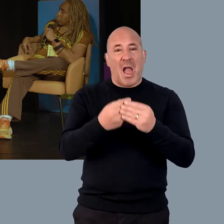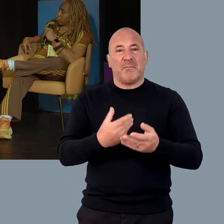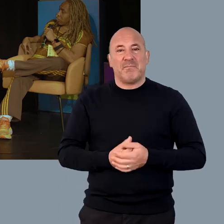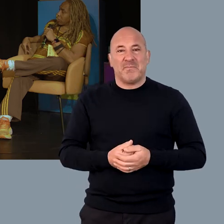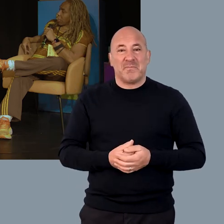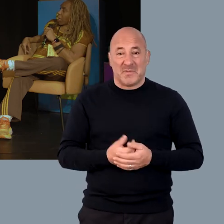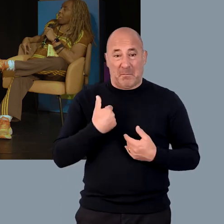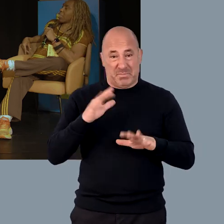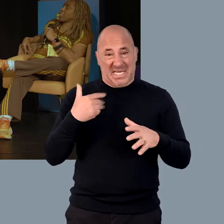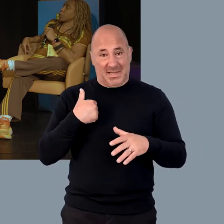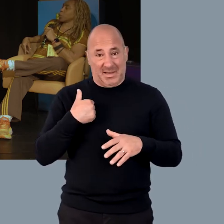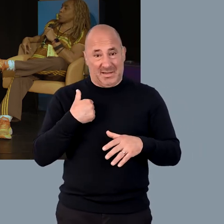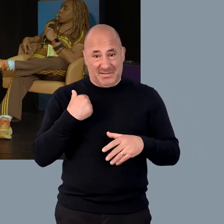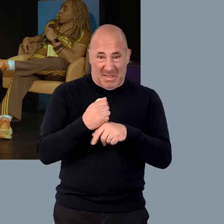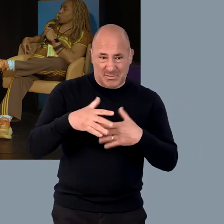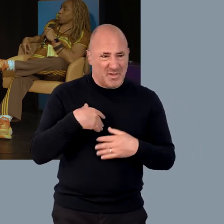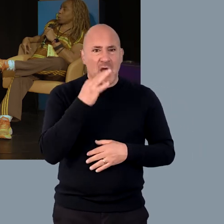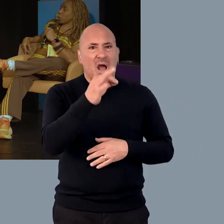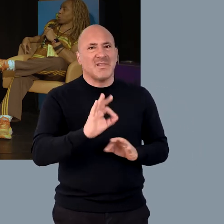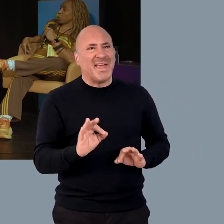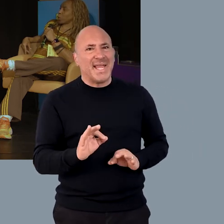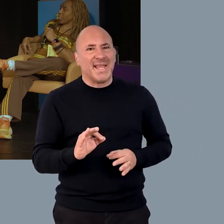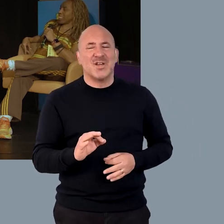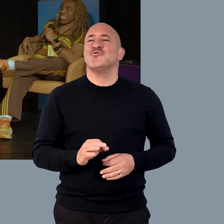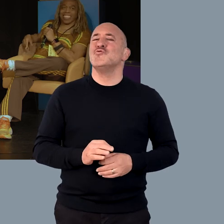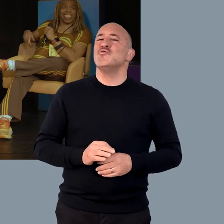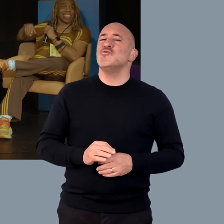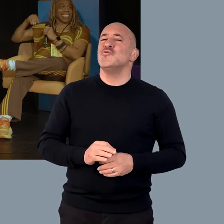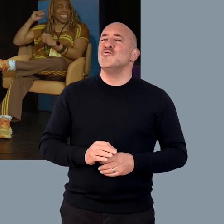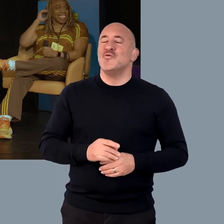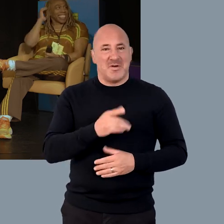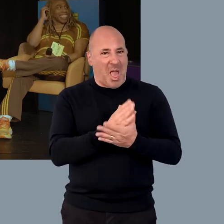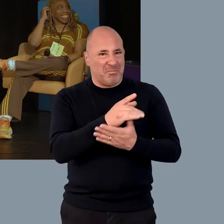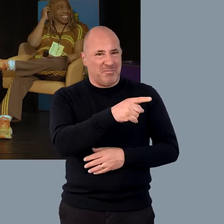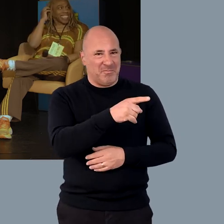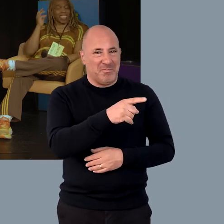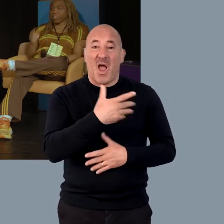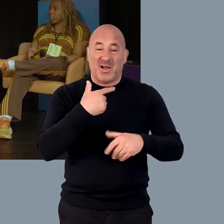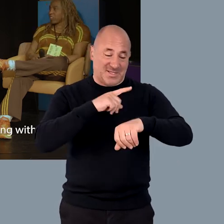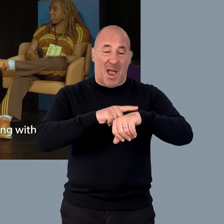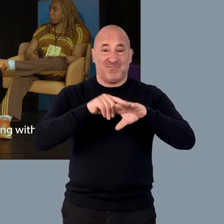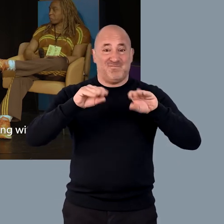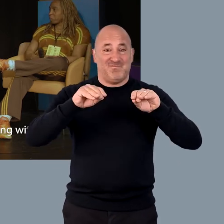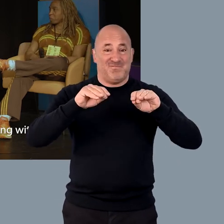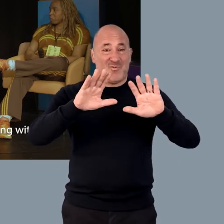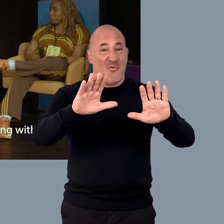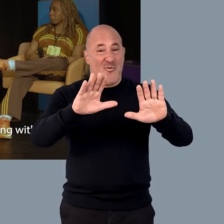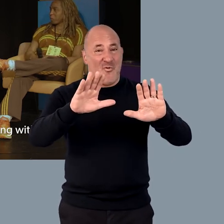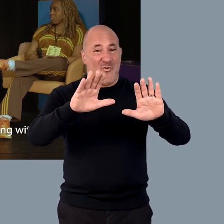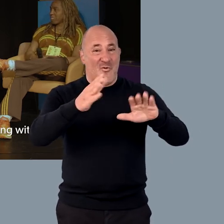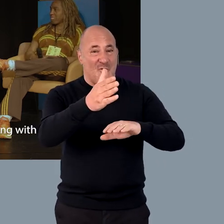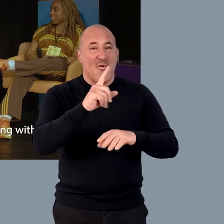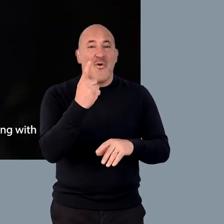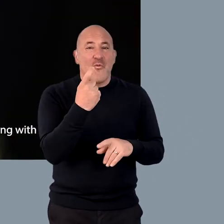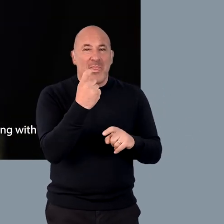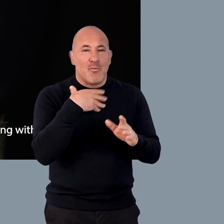and so i've done this without actually asking what the person yeah we're out of the time so laura very so uh another thing that